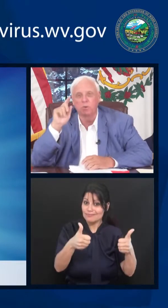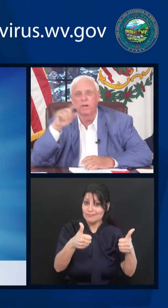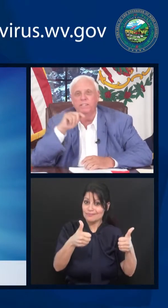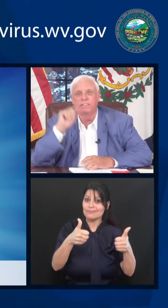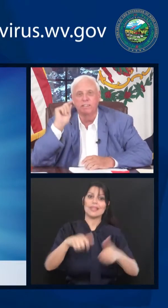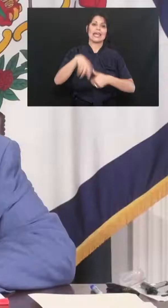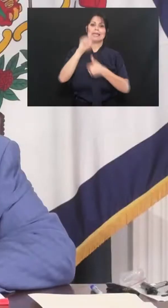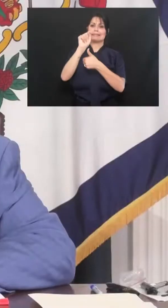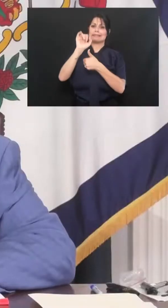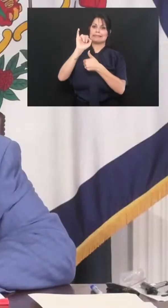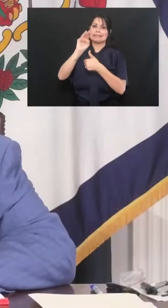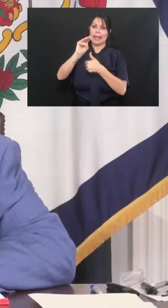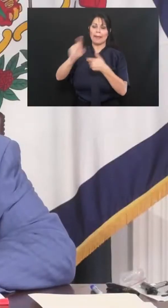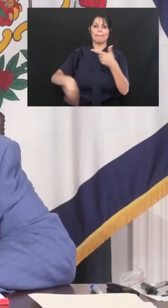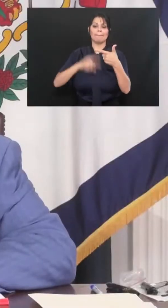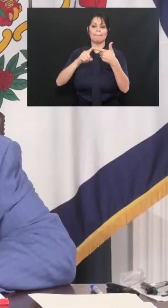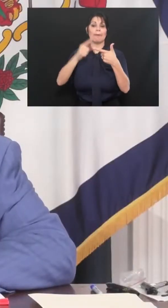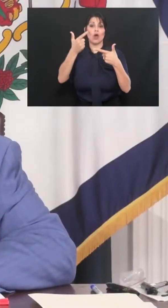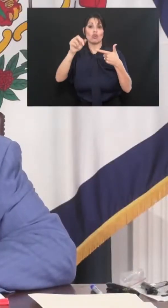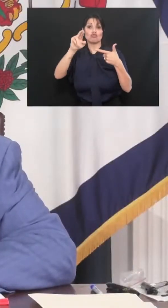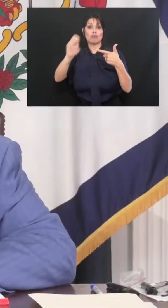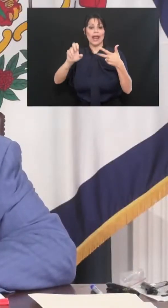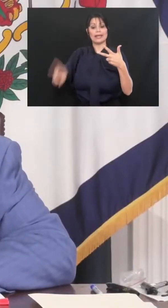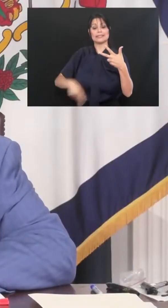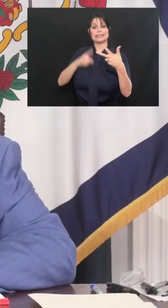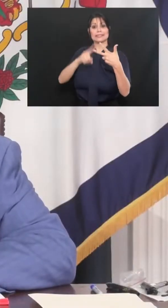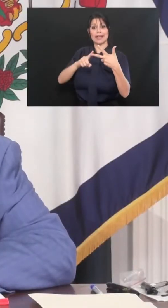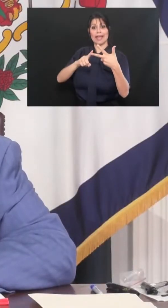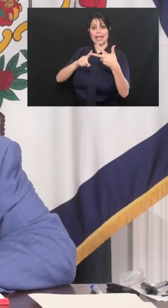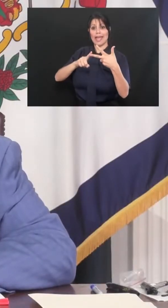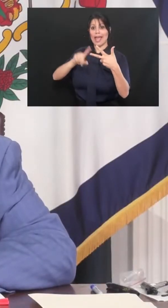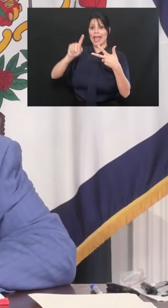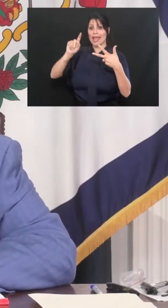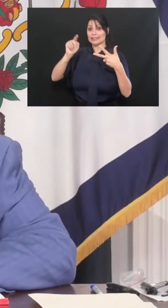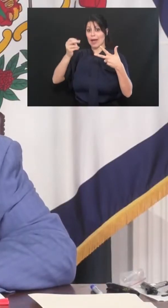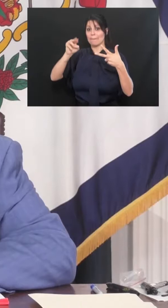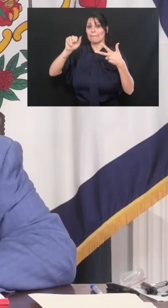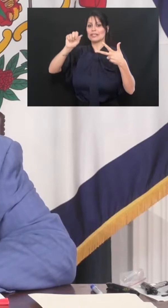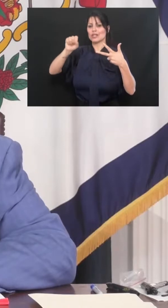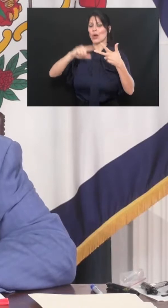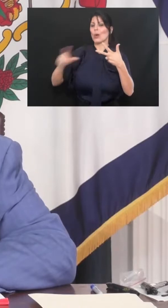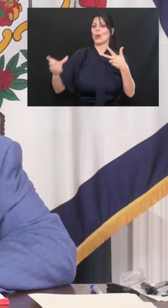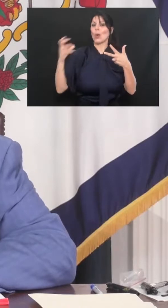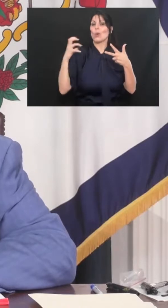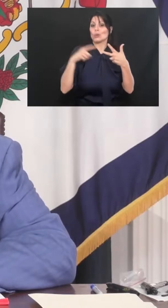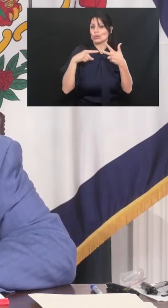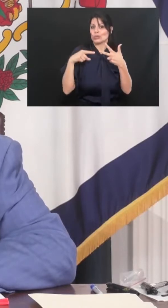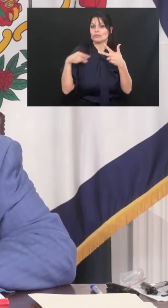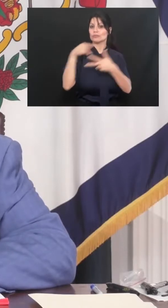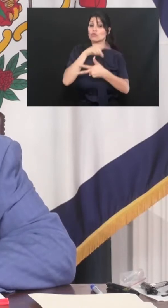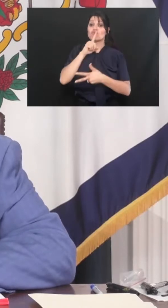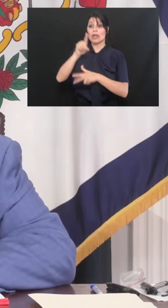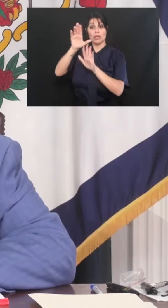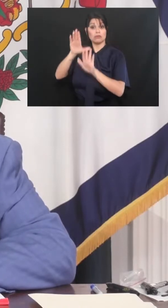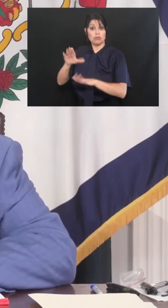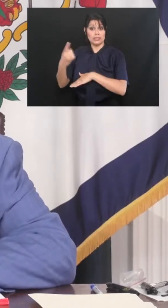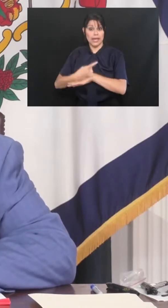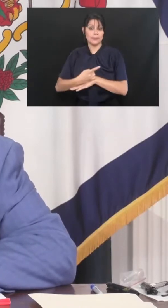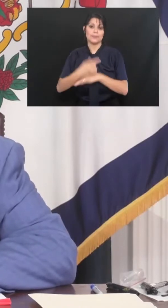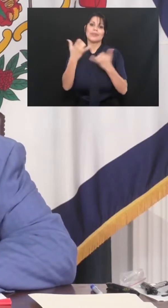Tim, Grace, and Coach. You know, I couldn't be more happy. And so it was a great day. And now we've got a